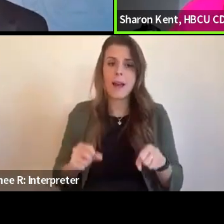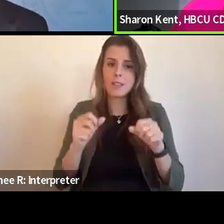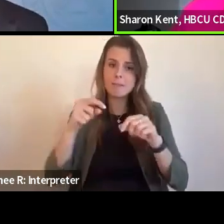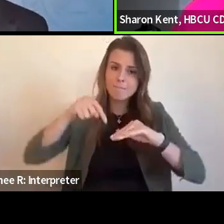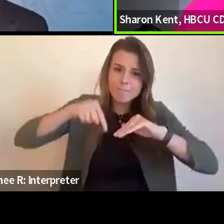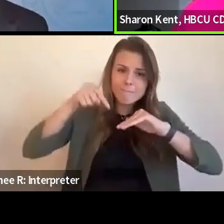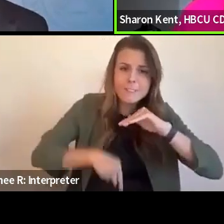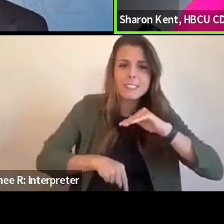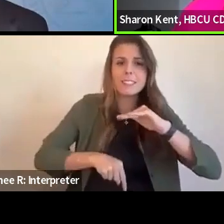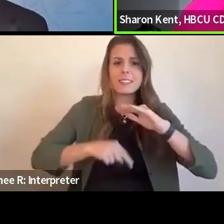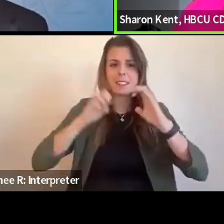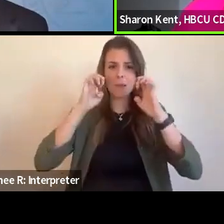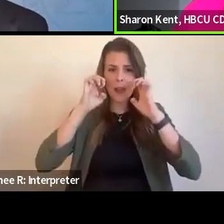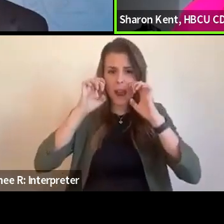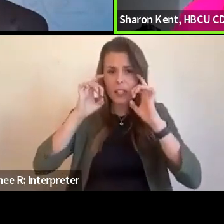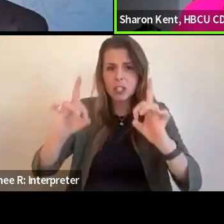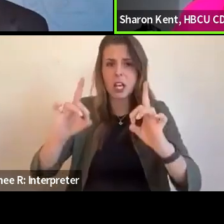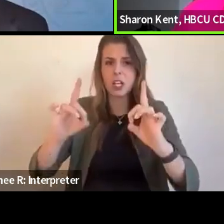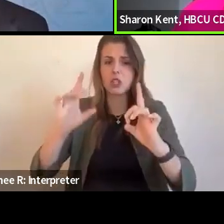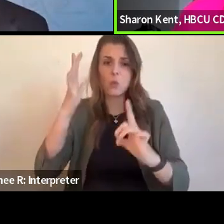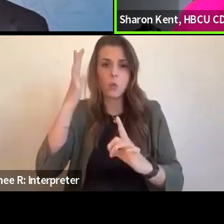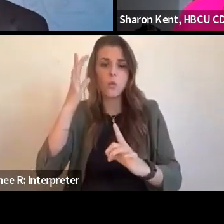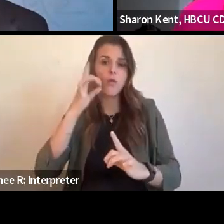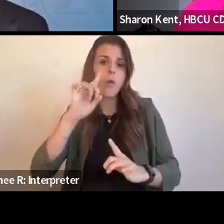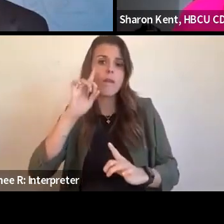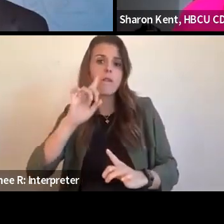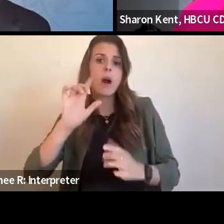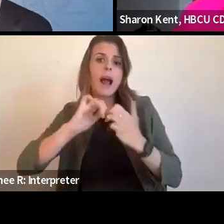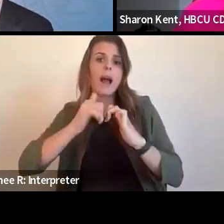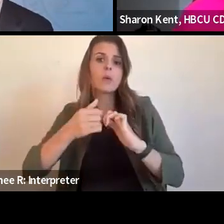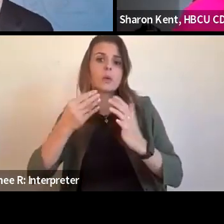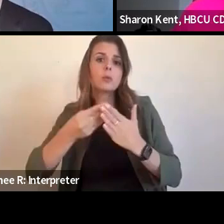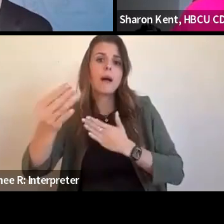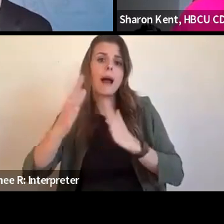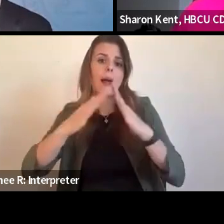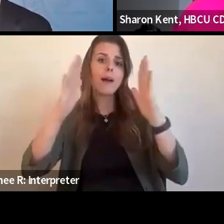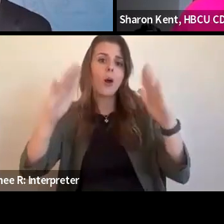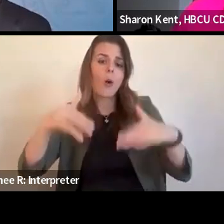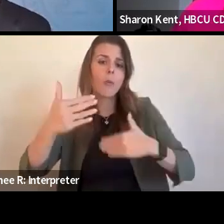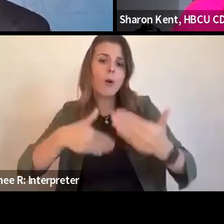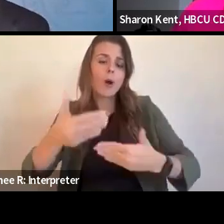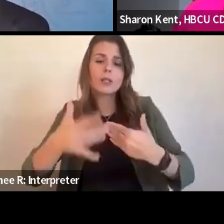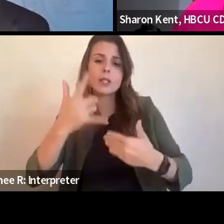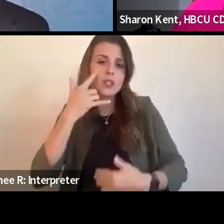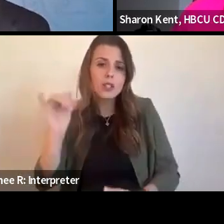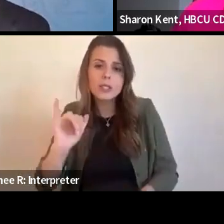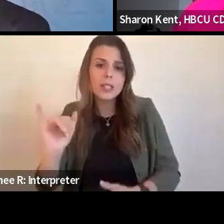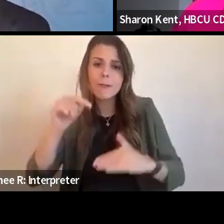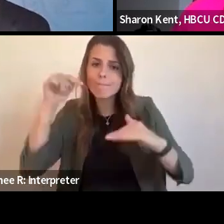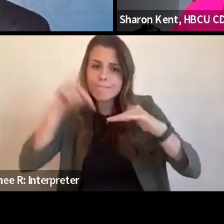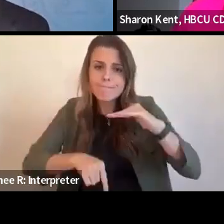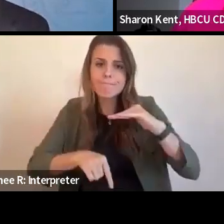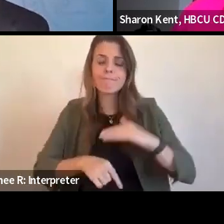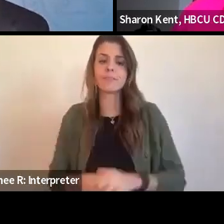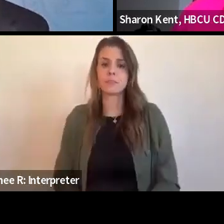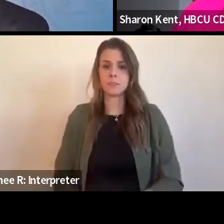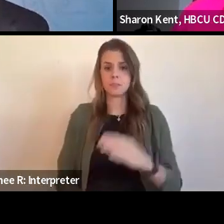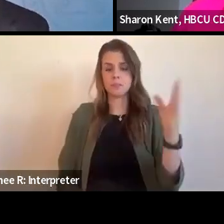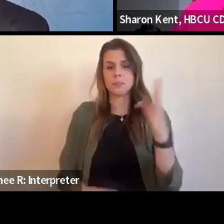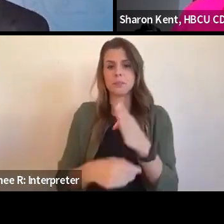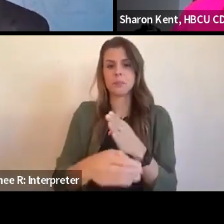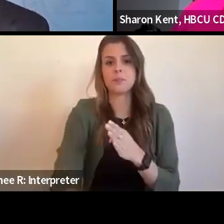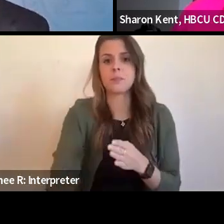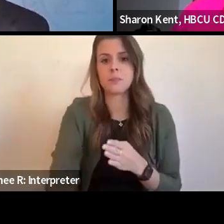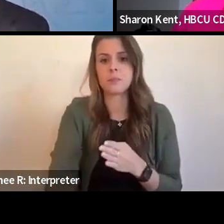on the home buying process. Great, thank you. Ron, let me turn to you. You've walked through Money Smart. I saw that